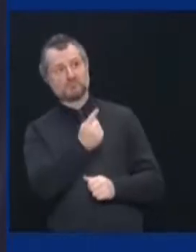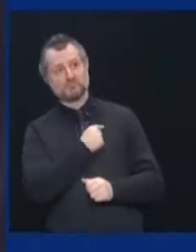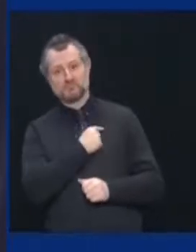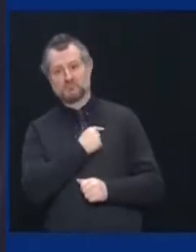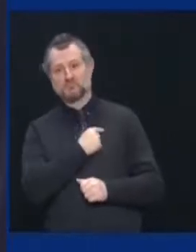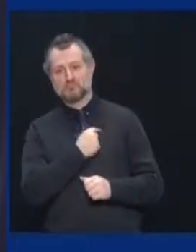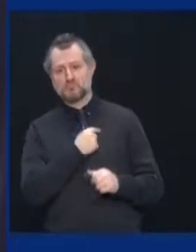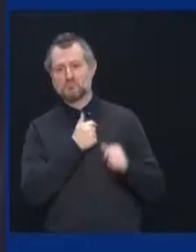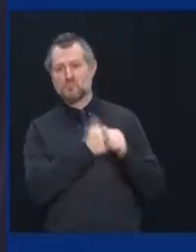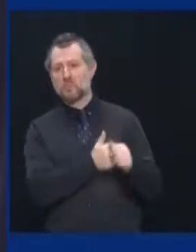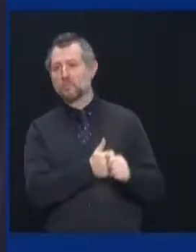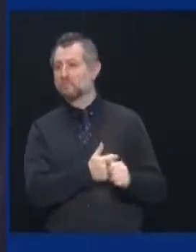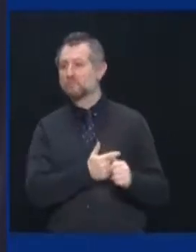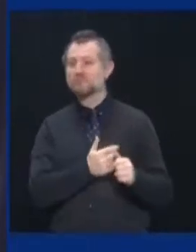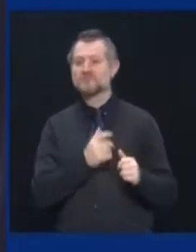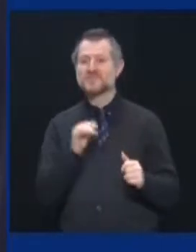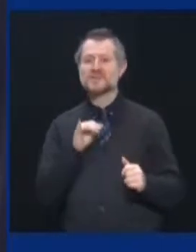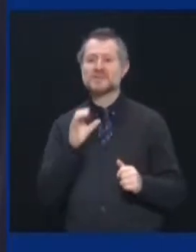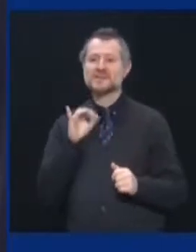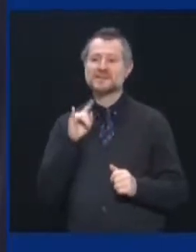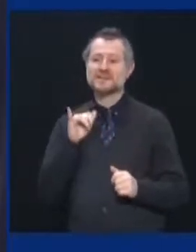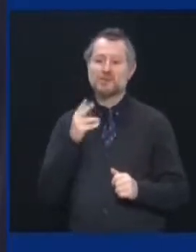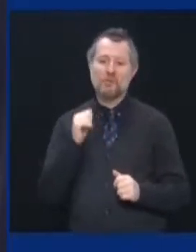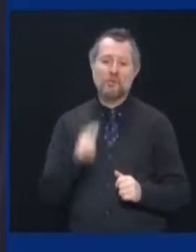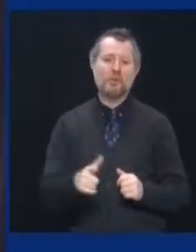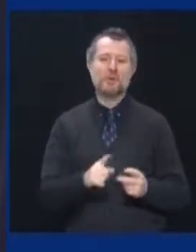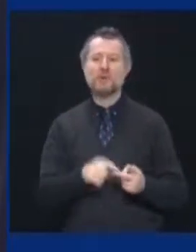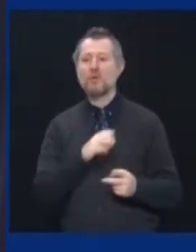policy. The commissioner makes policy. You don't make policy.